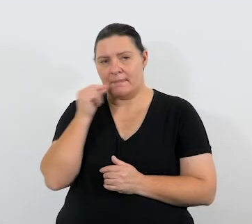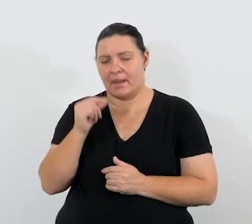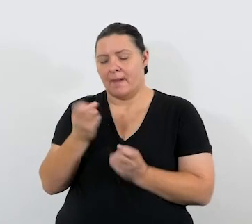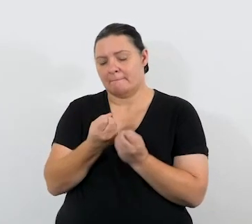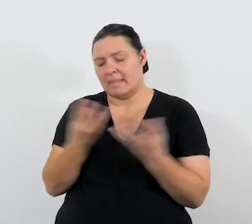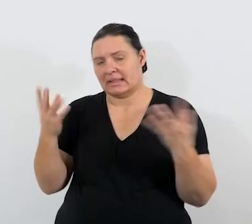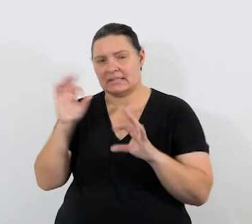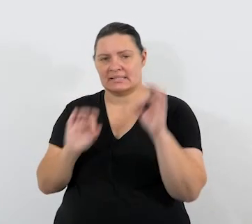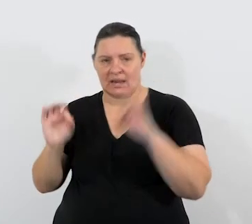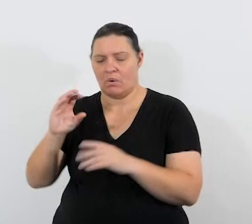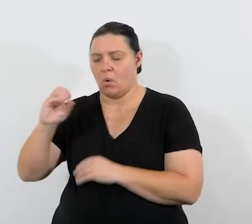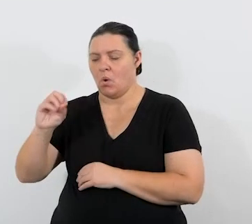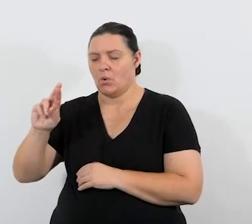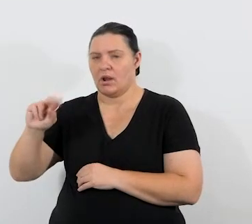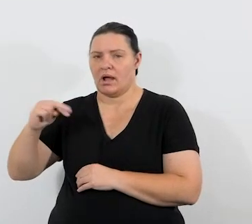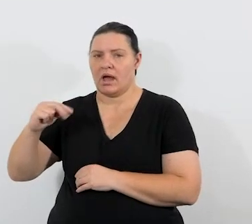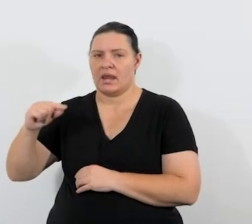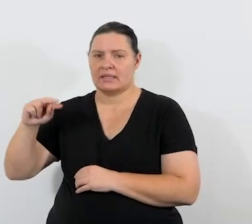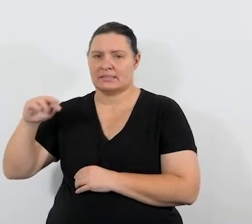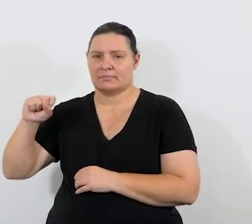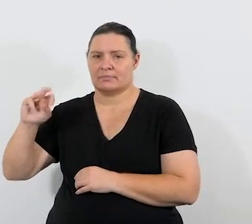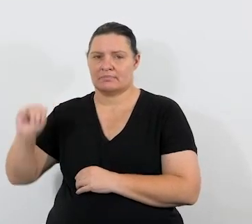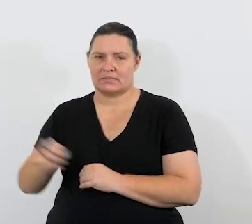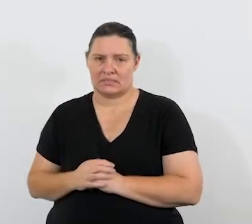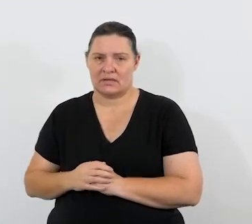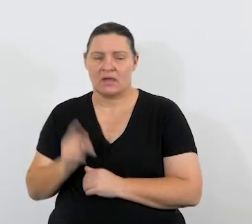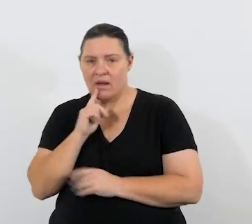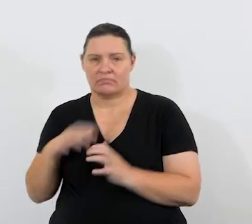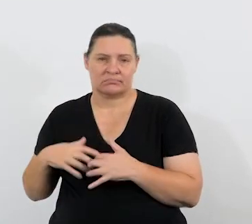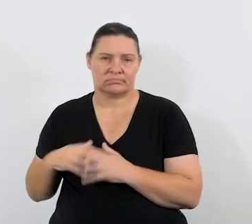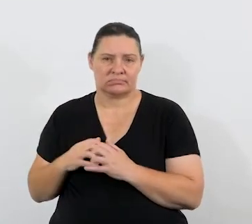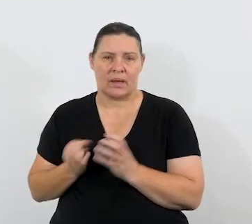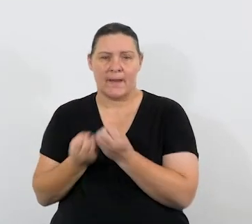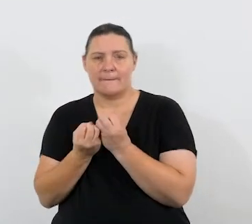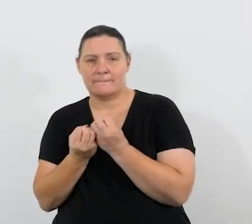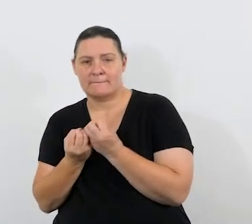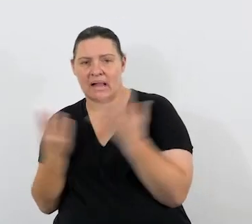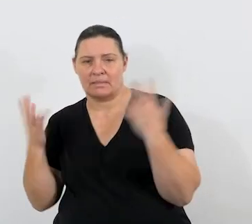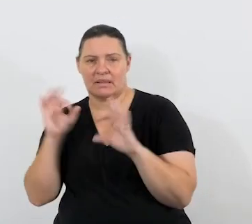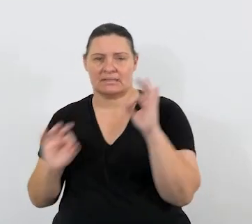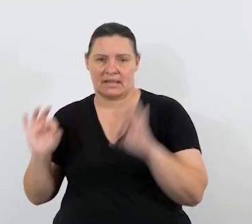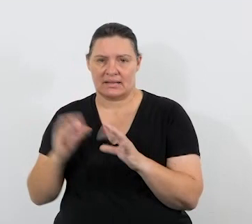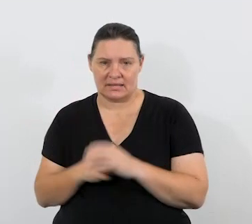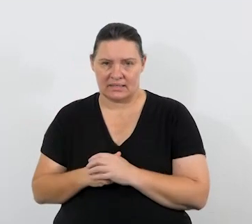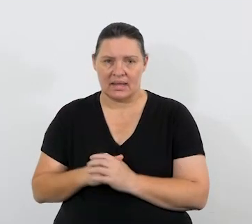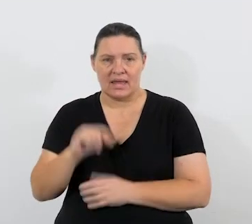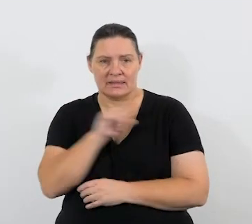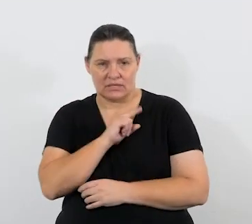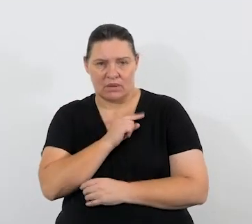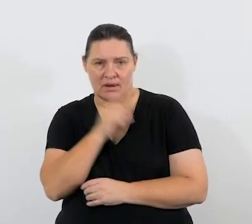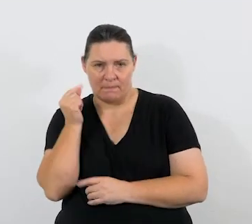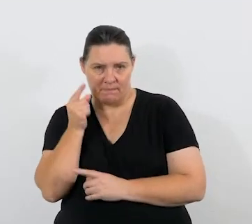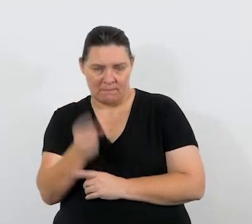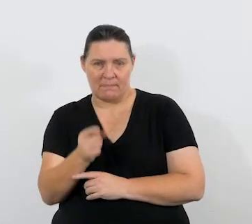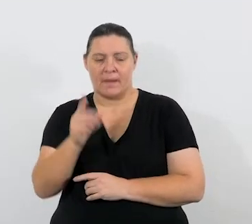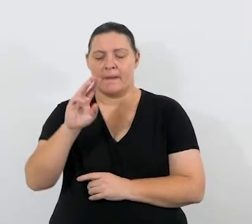them multicellular organisms because they are made up of multiple cells. So that is why we call